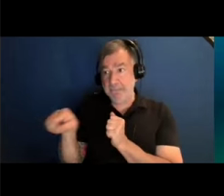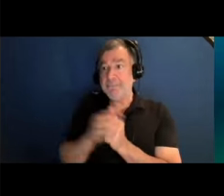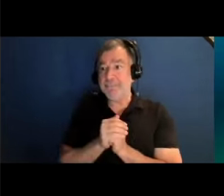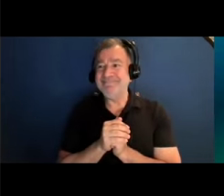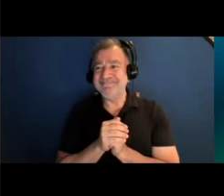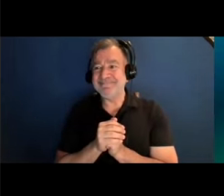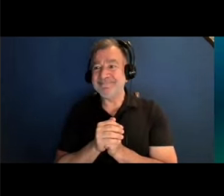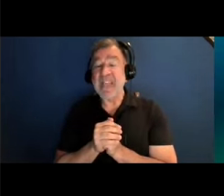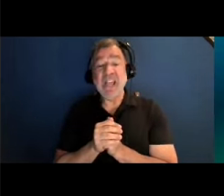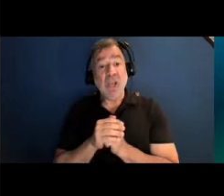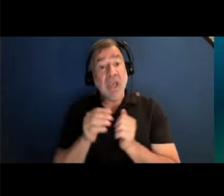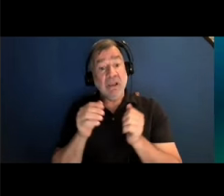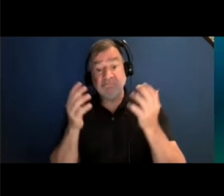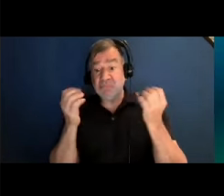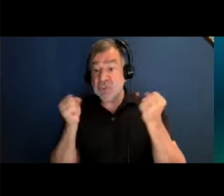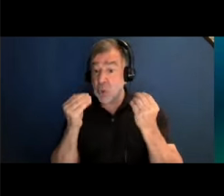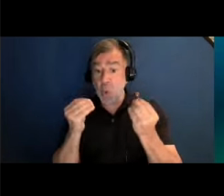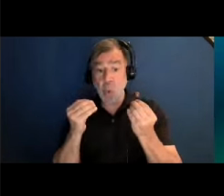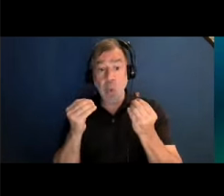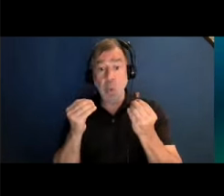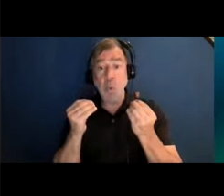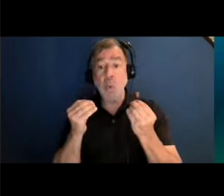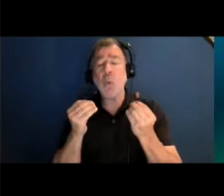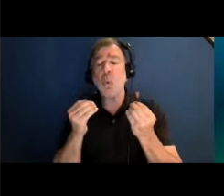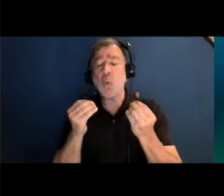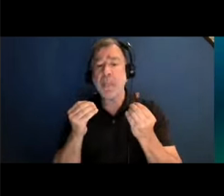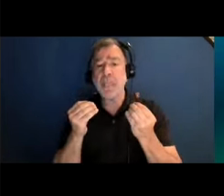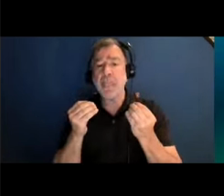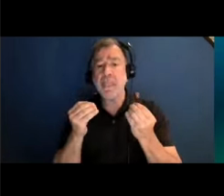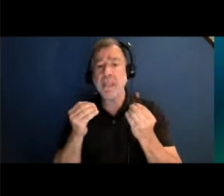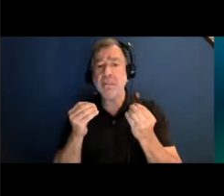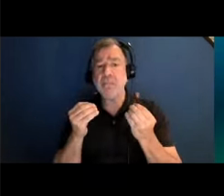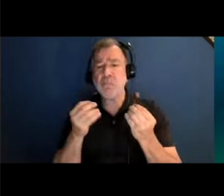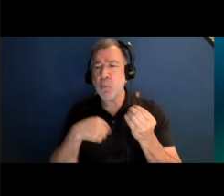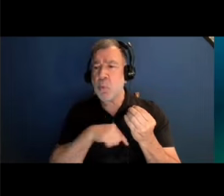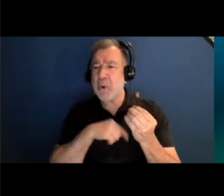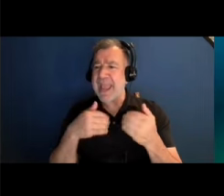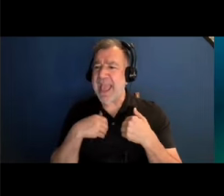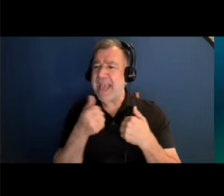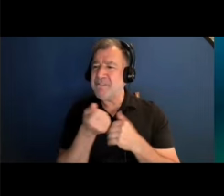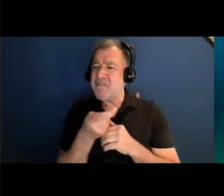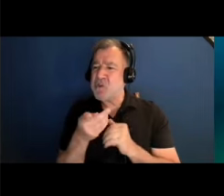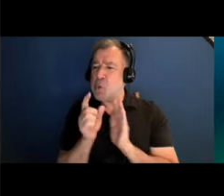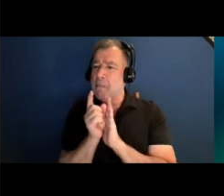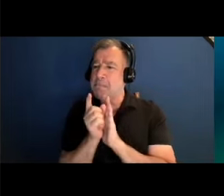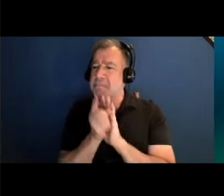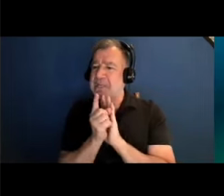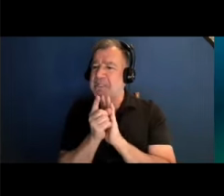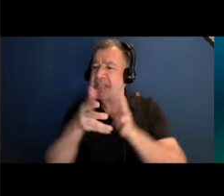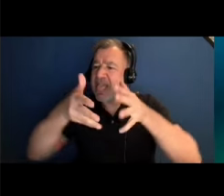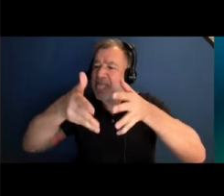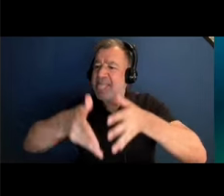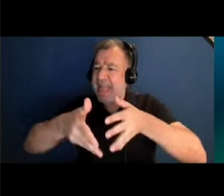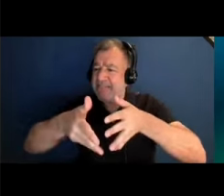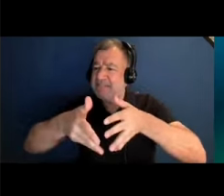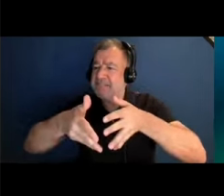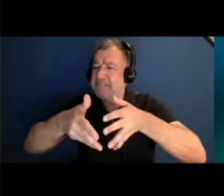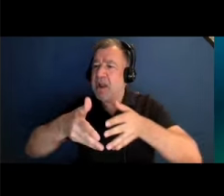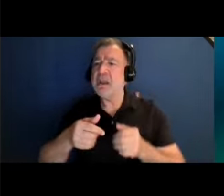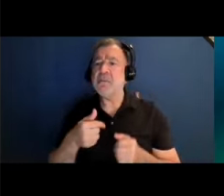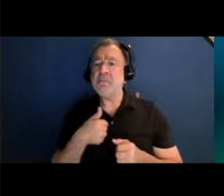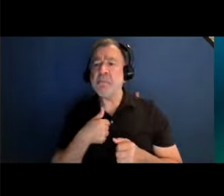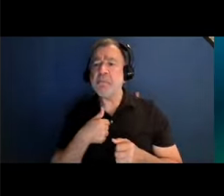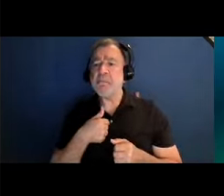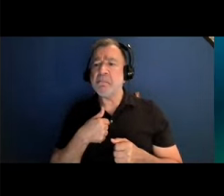So with that, we do have a few more minutes remaining in our webinar, so